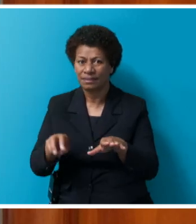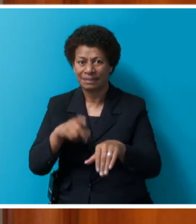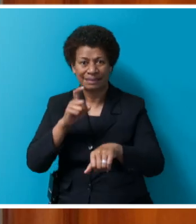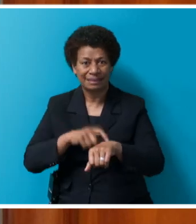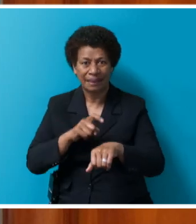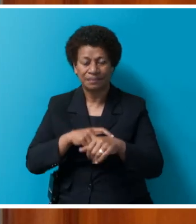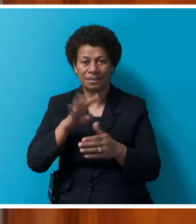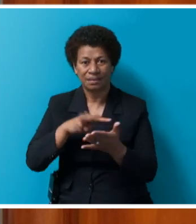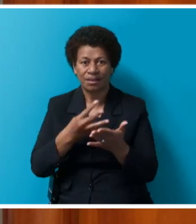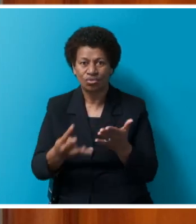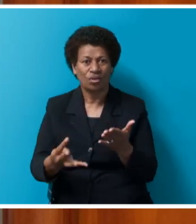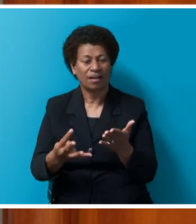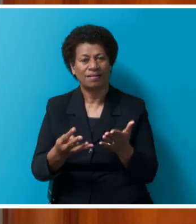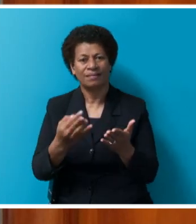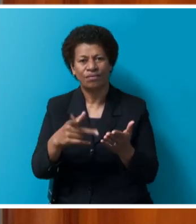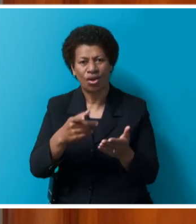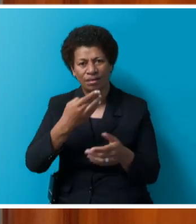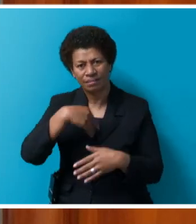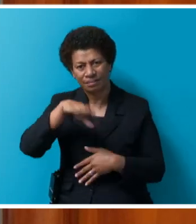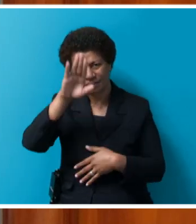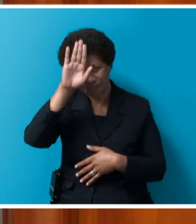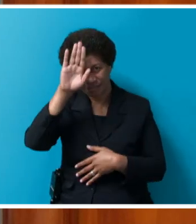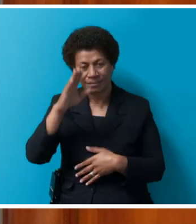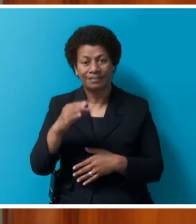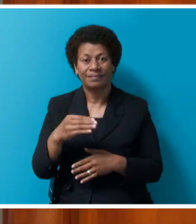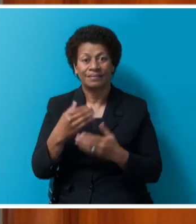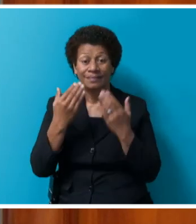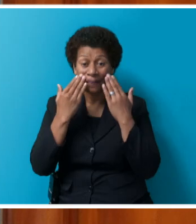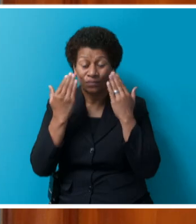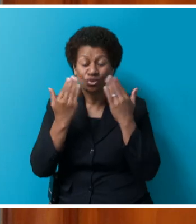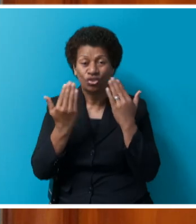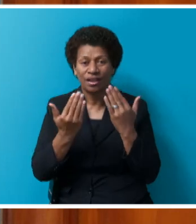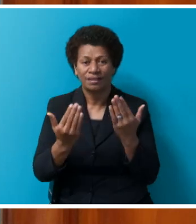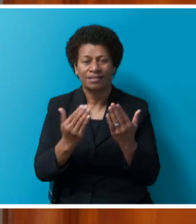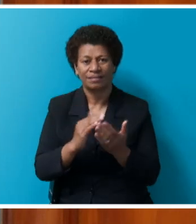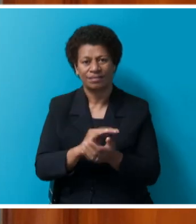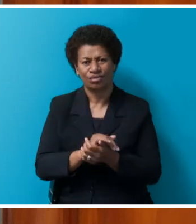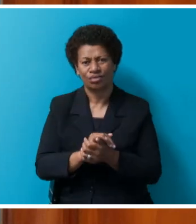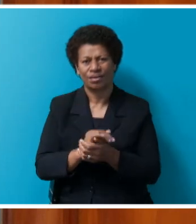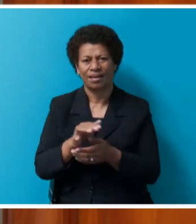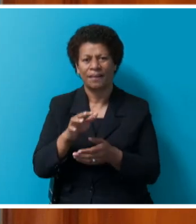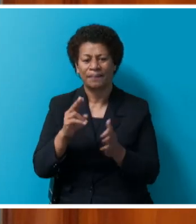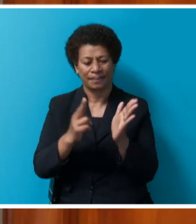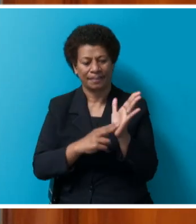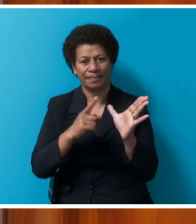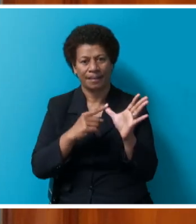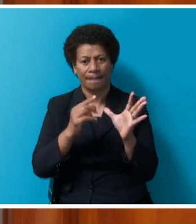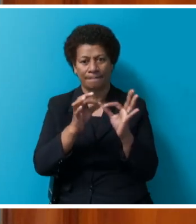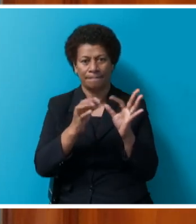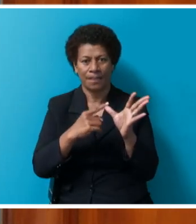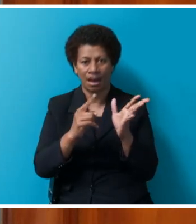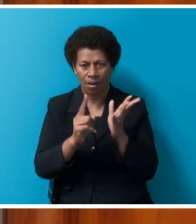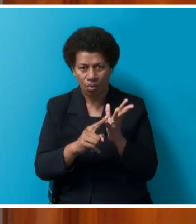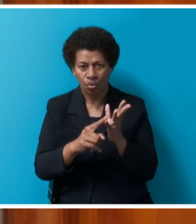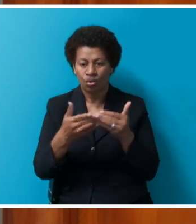the installation. Of course, my huge appreciation to the generous household of Nambao in Tumbo for opening their